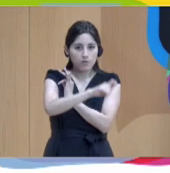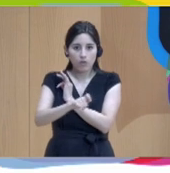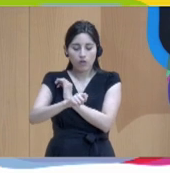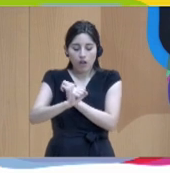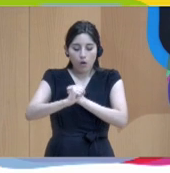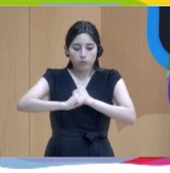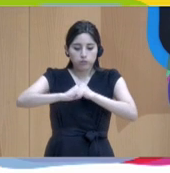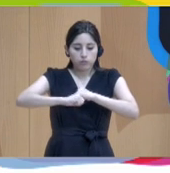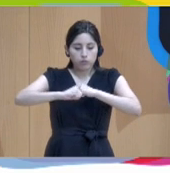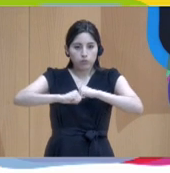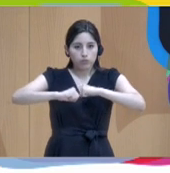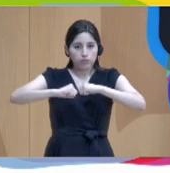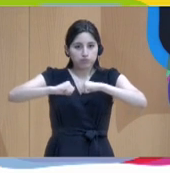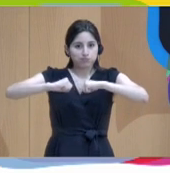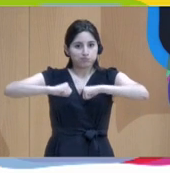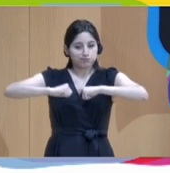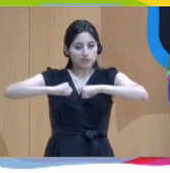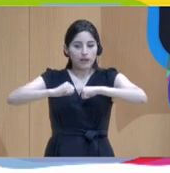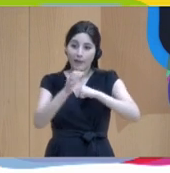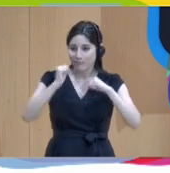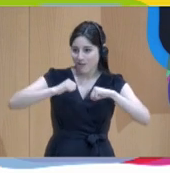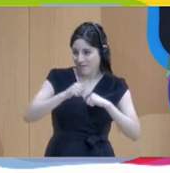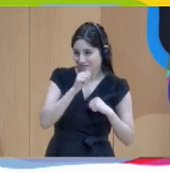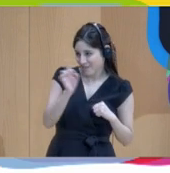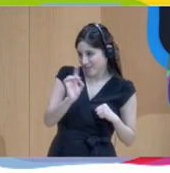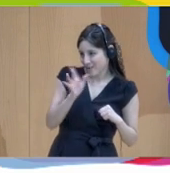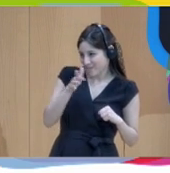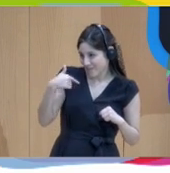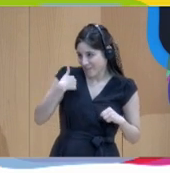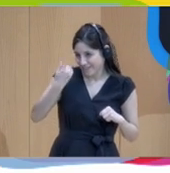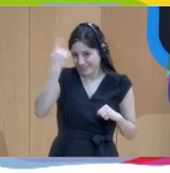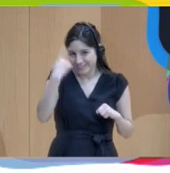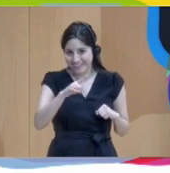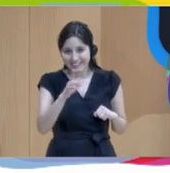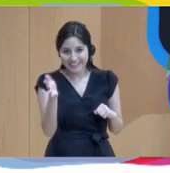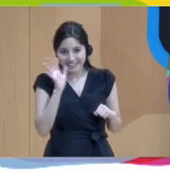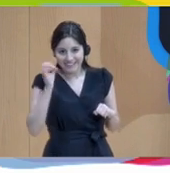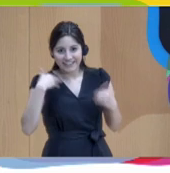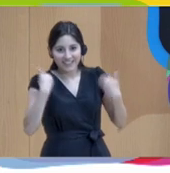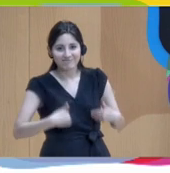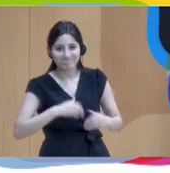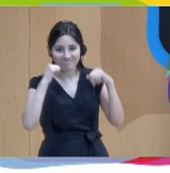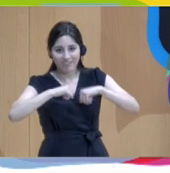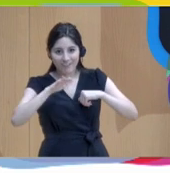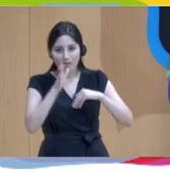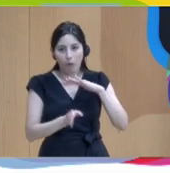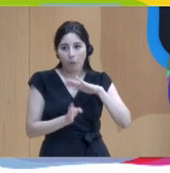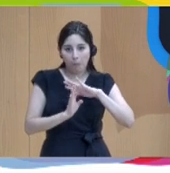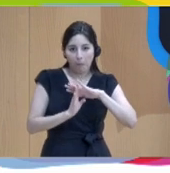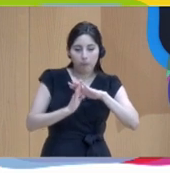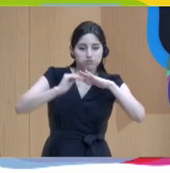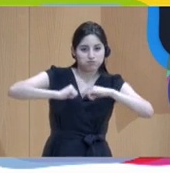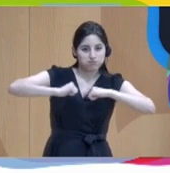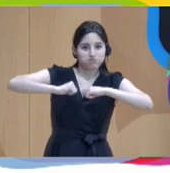all. I'm not a problem even, I'm getting older all the time, but when the human being, we are